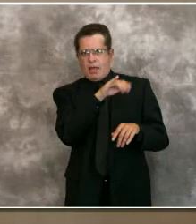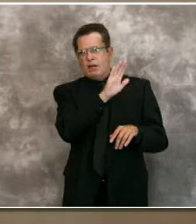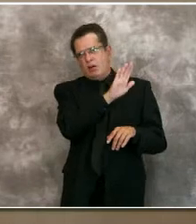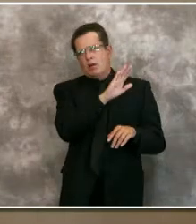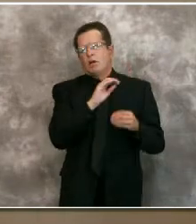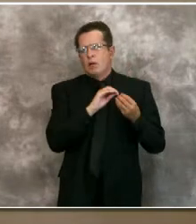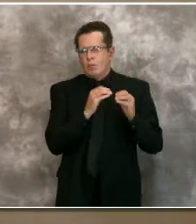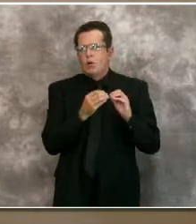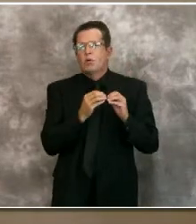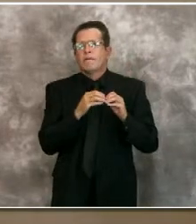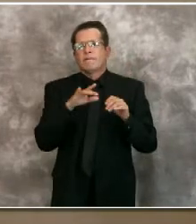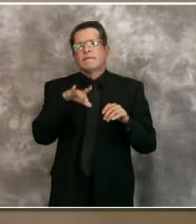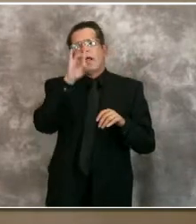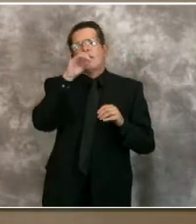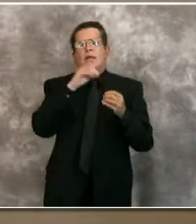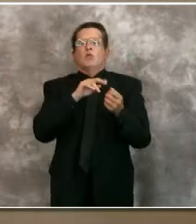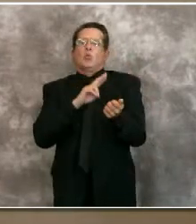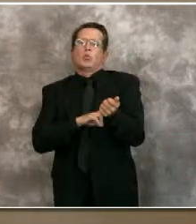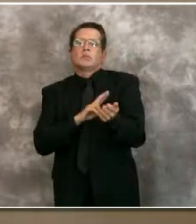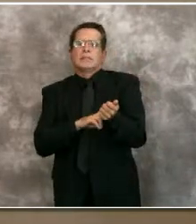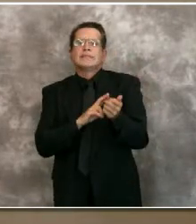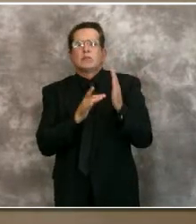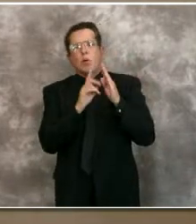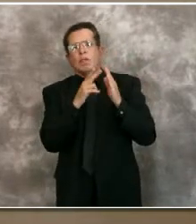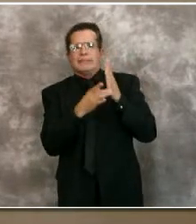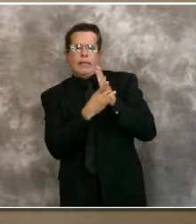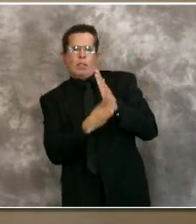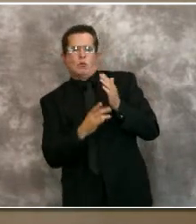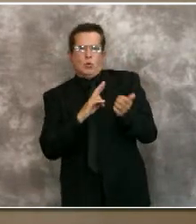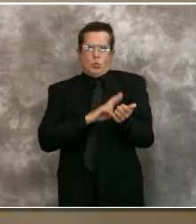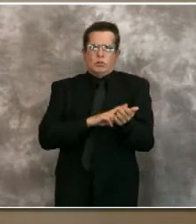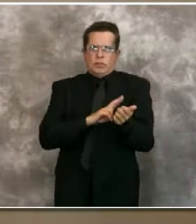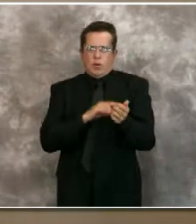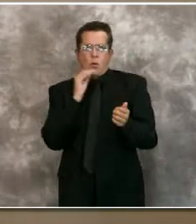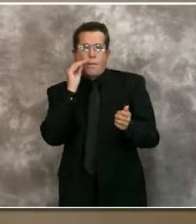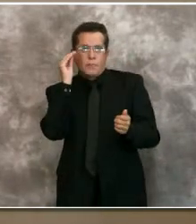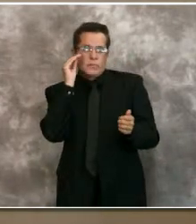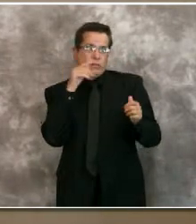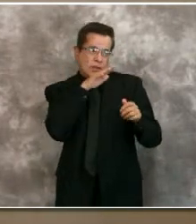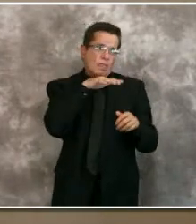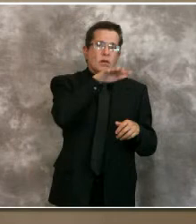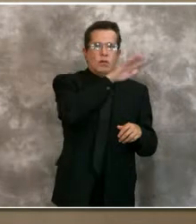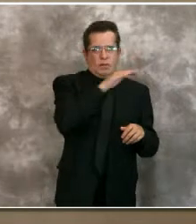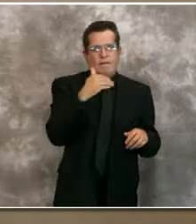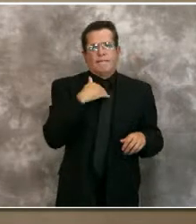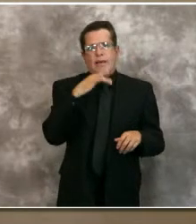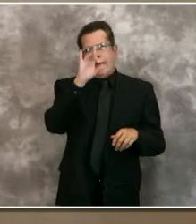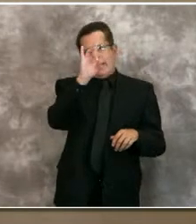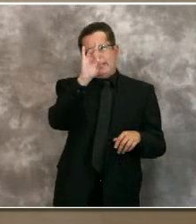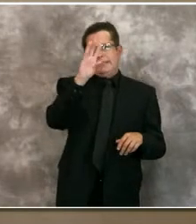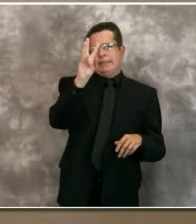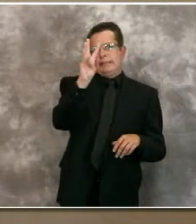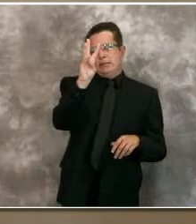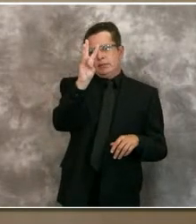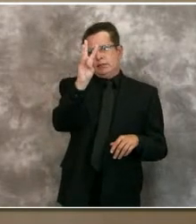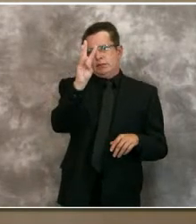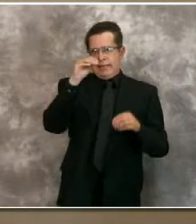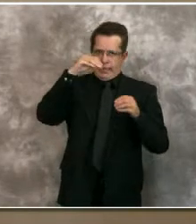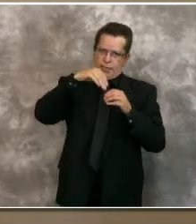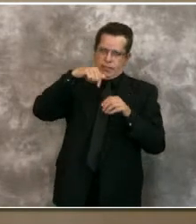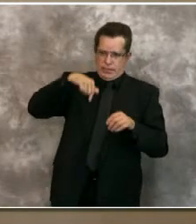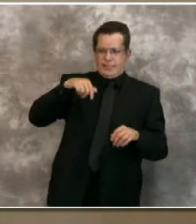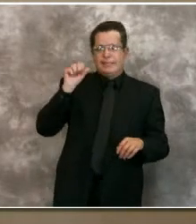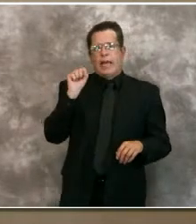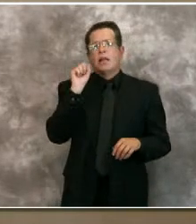are found in the skilled nursing facilities. And as a reminder, we have 86 skilled nursing facilities in San